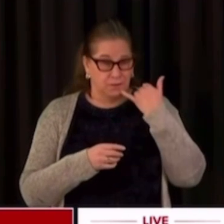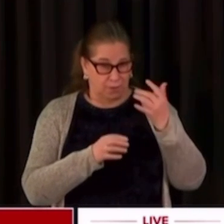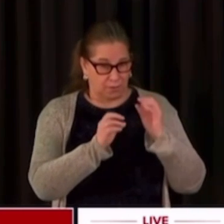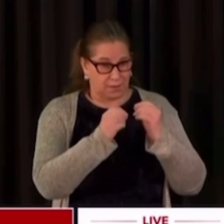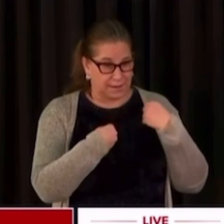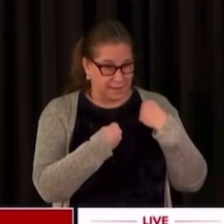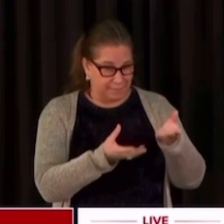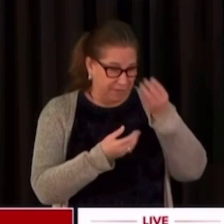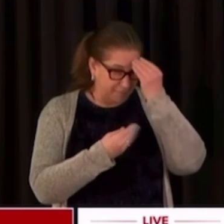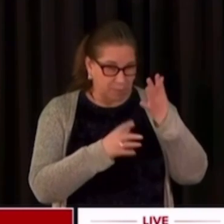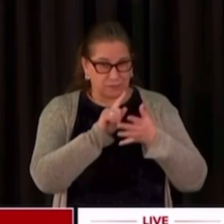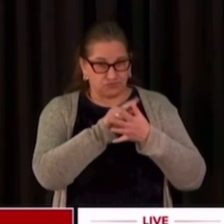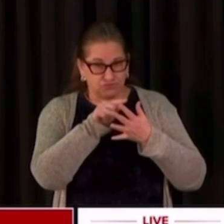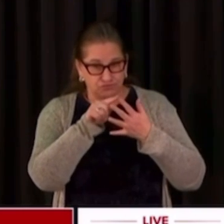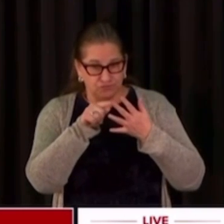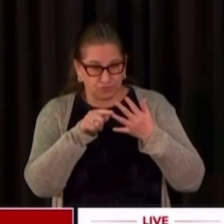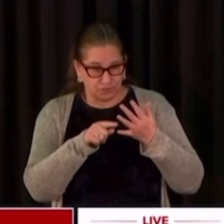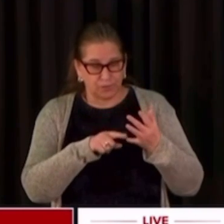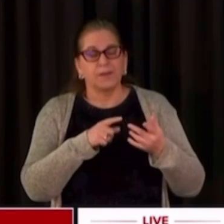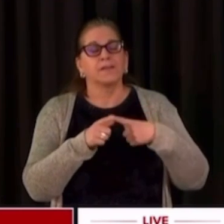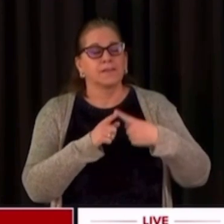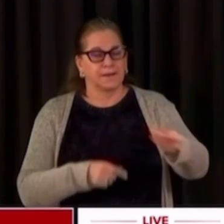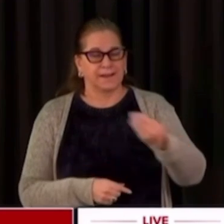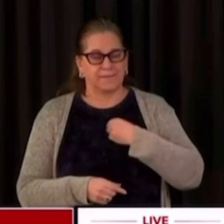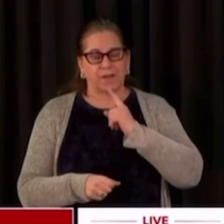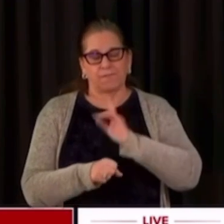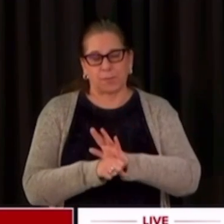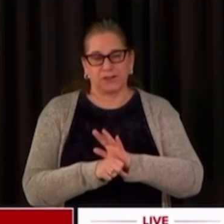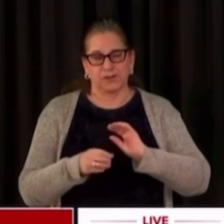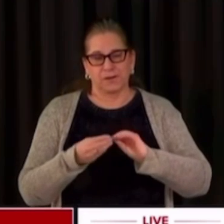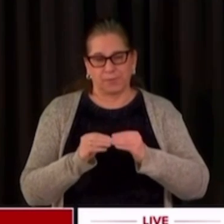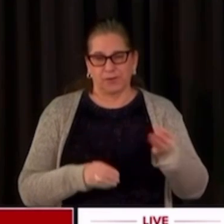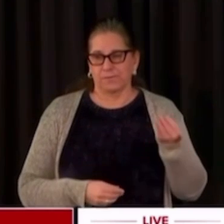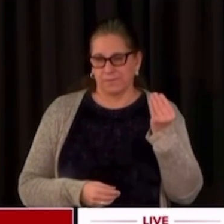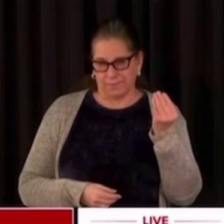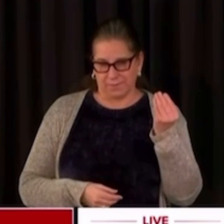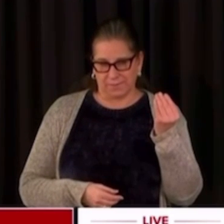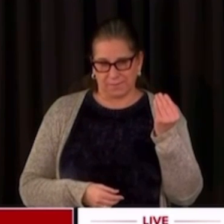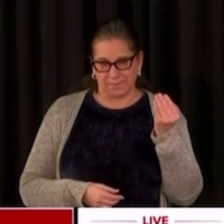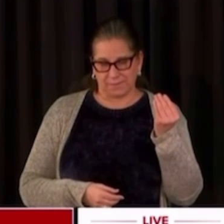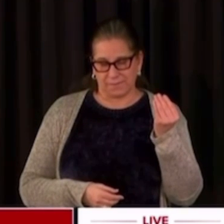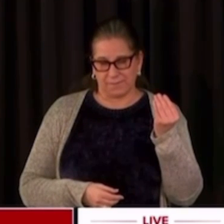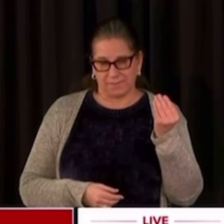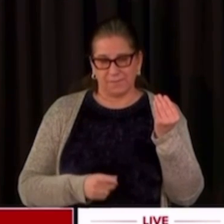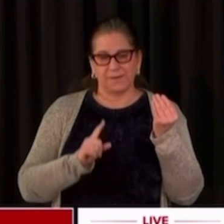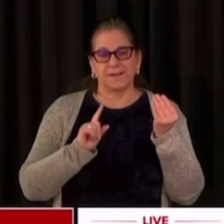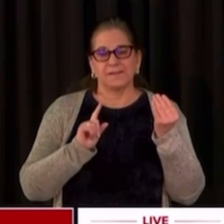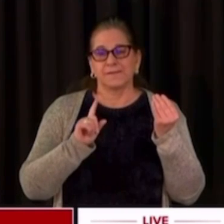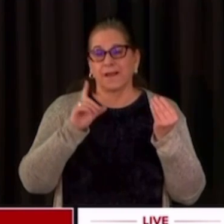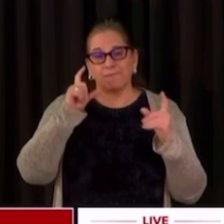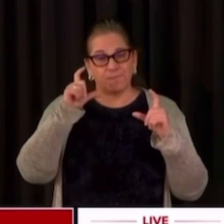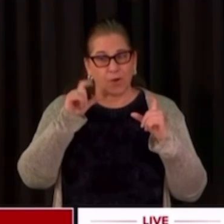it, you will get a confirmation code that you should take with you along with your photo ID to your appointment.